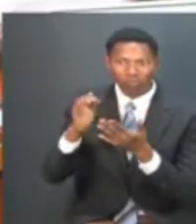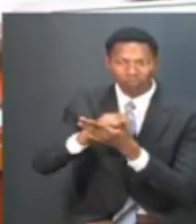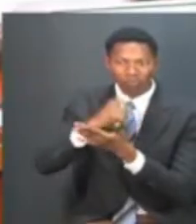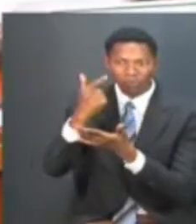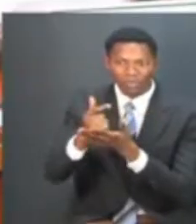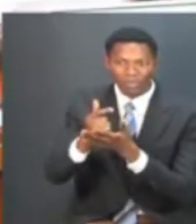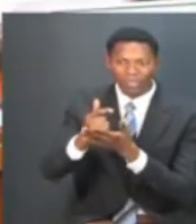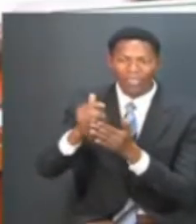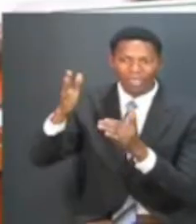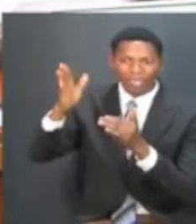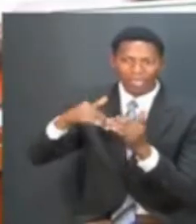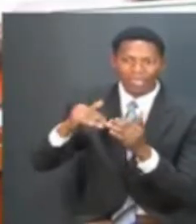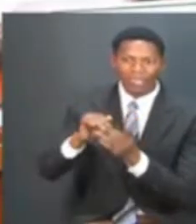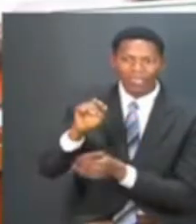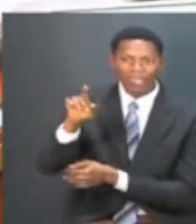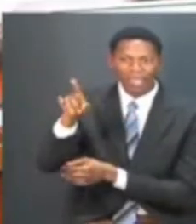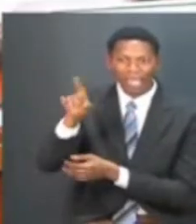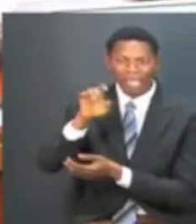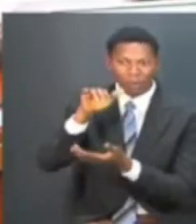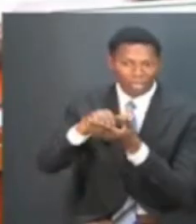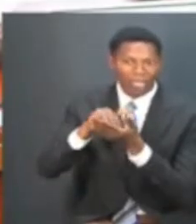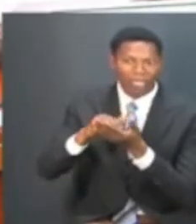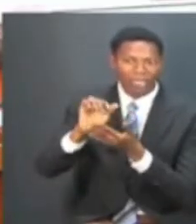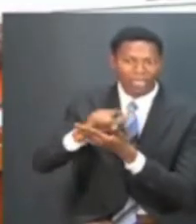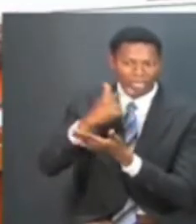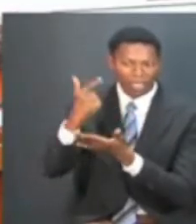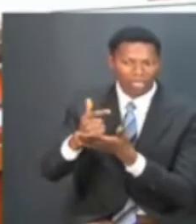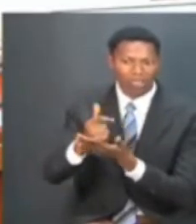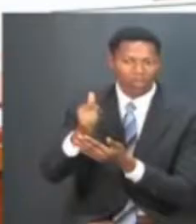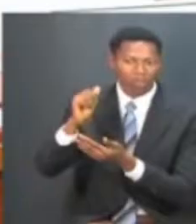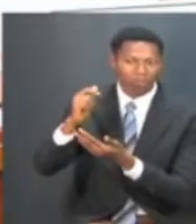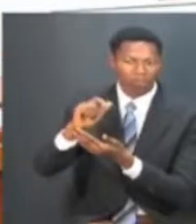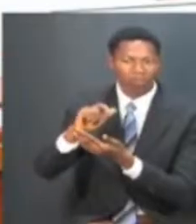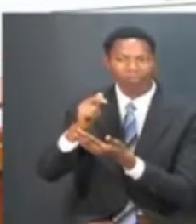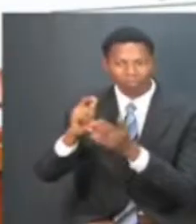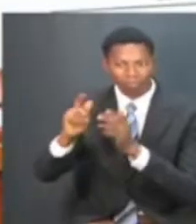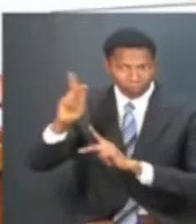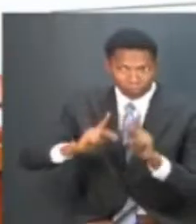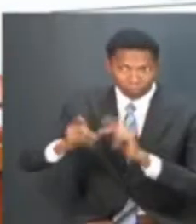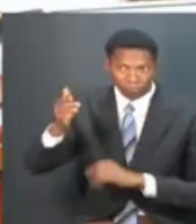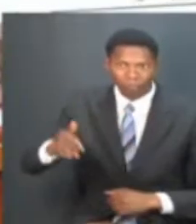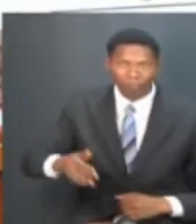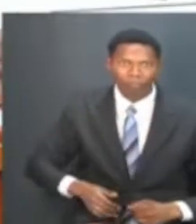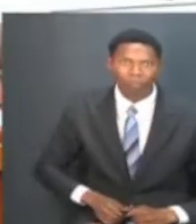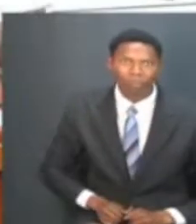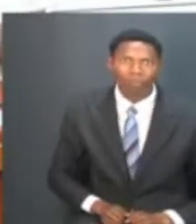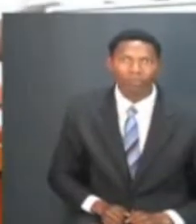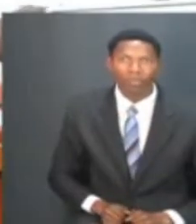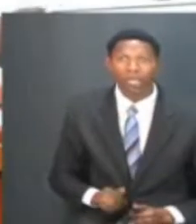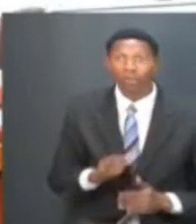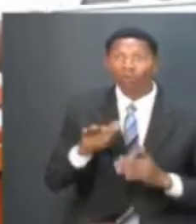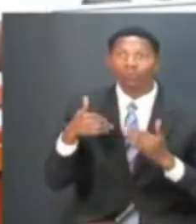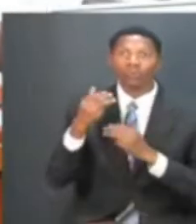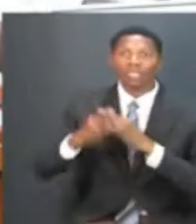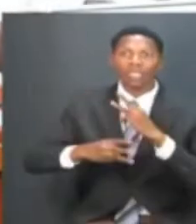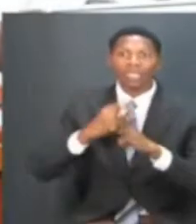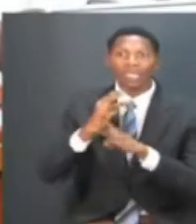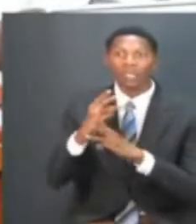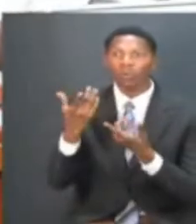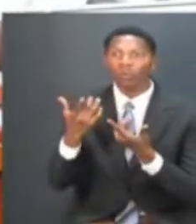100,000 unemployed graduates. Mr. Speaker, the way to go all over the world is